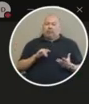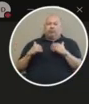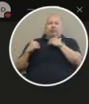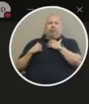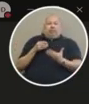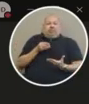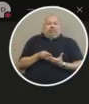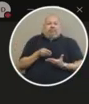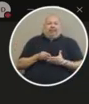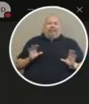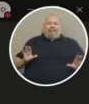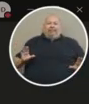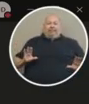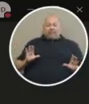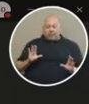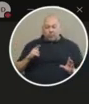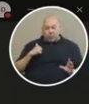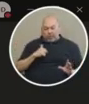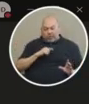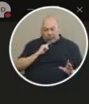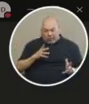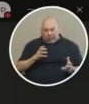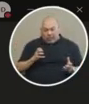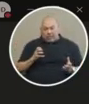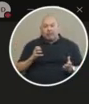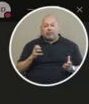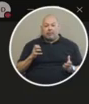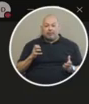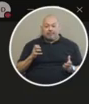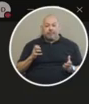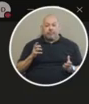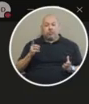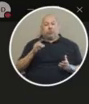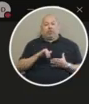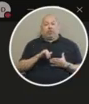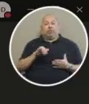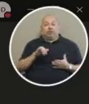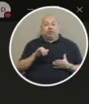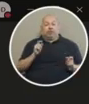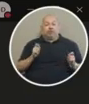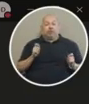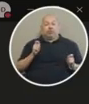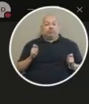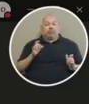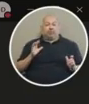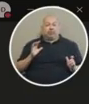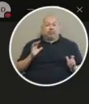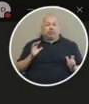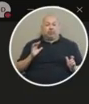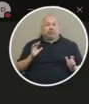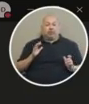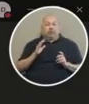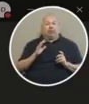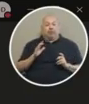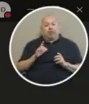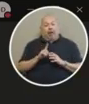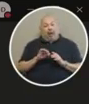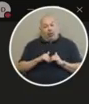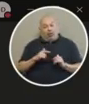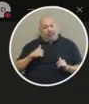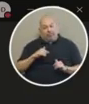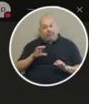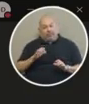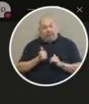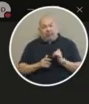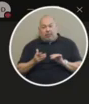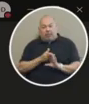responsible. And we really want to do this adjustment pursuant to how we've done everything else